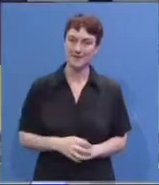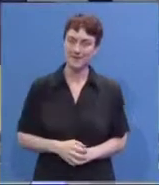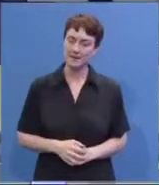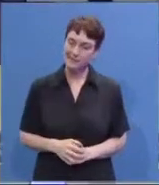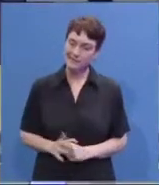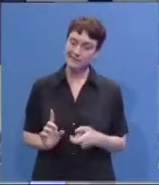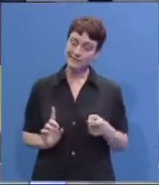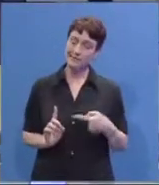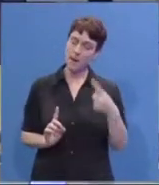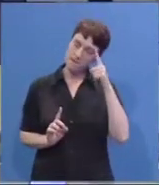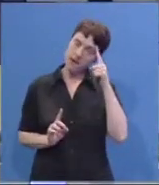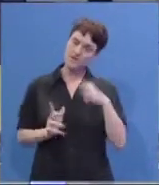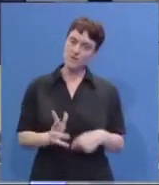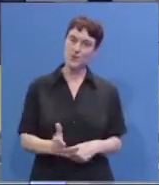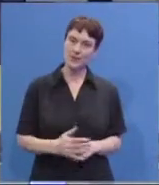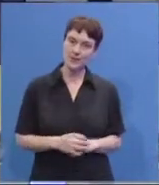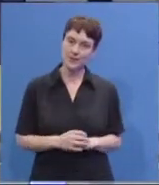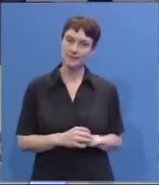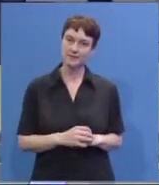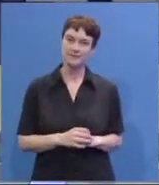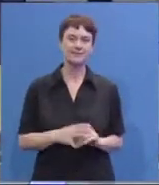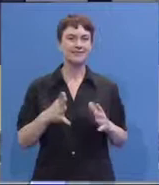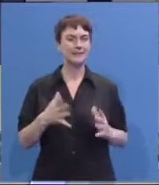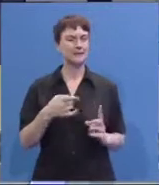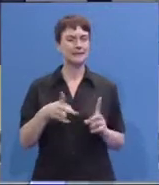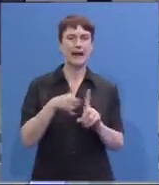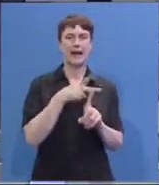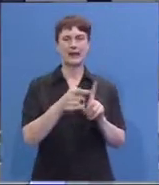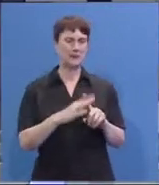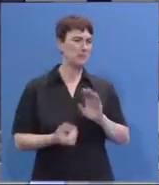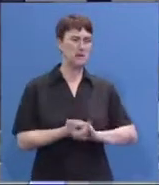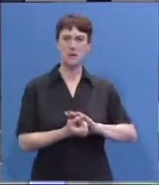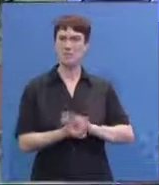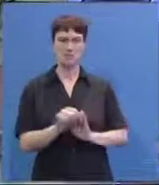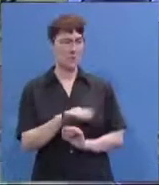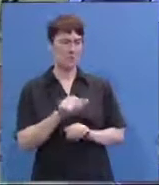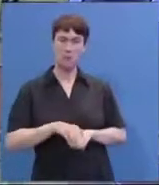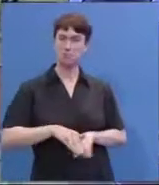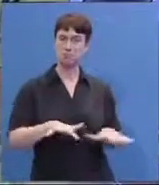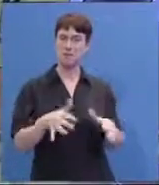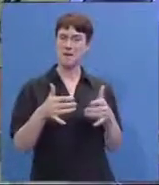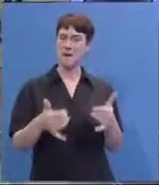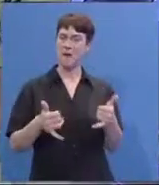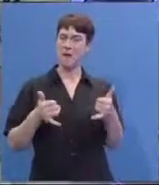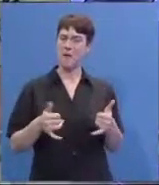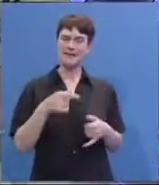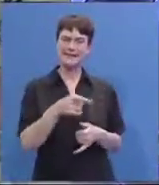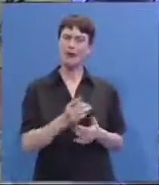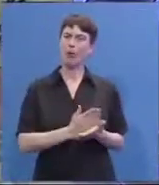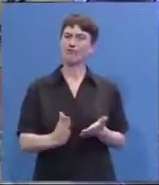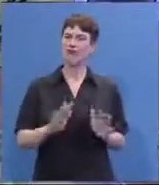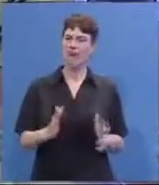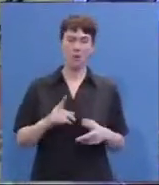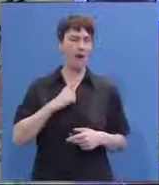Madiba was trying to do. How do we get rid of this violence that's permeated our society so greatly, our